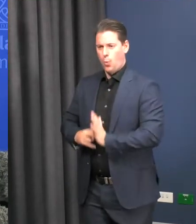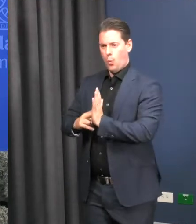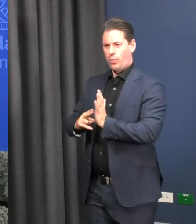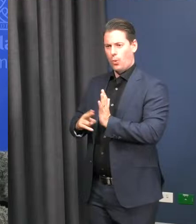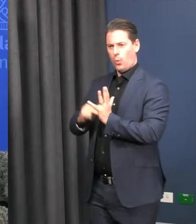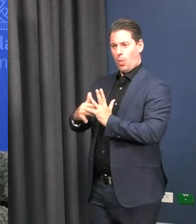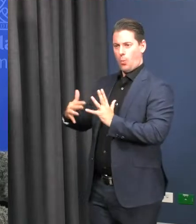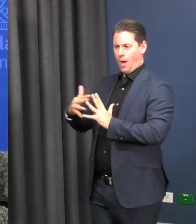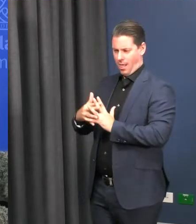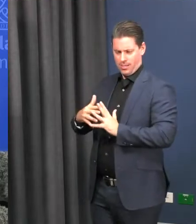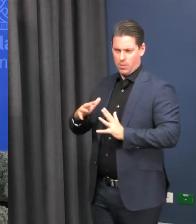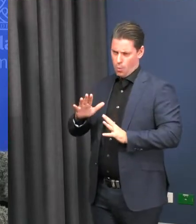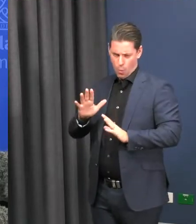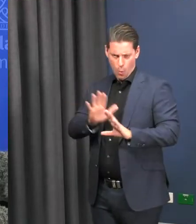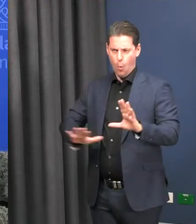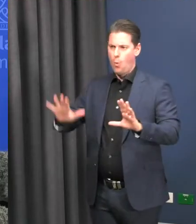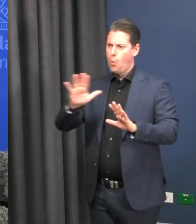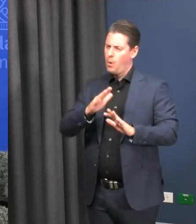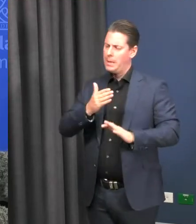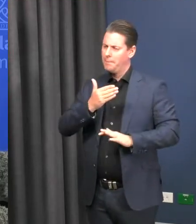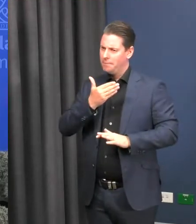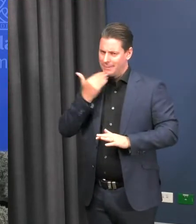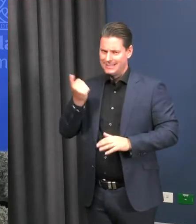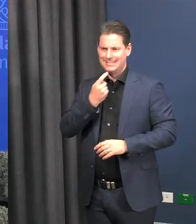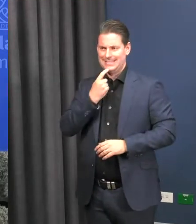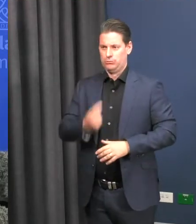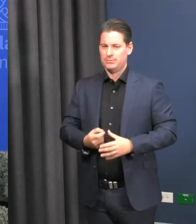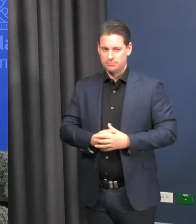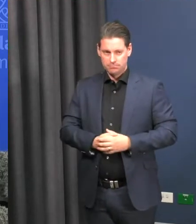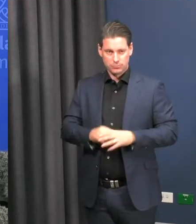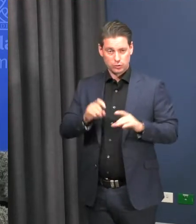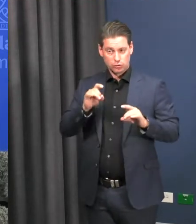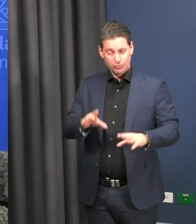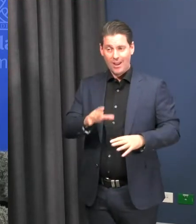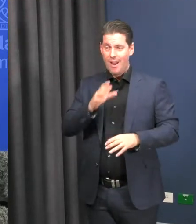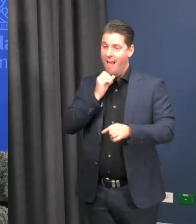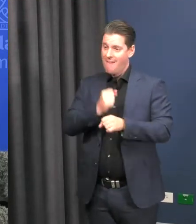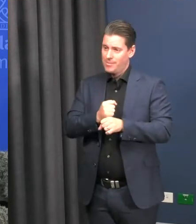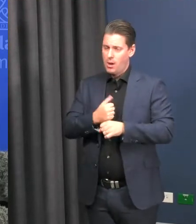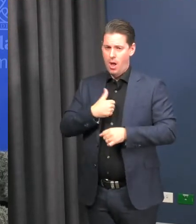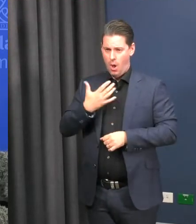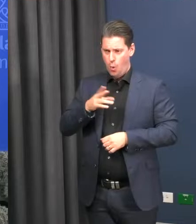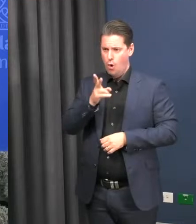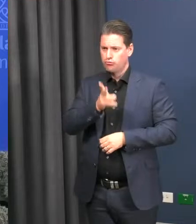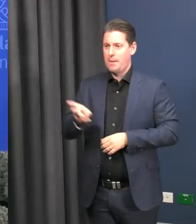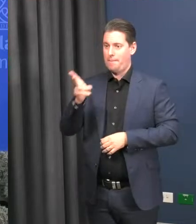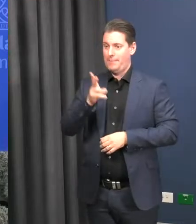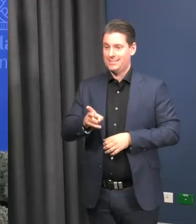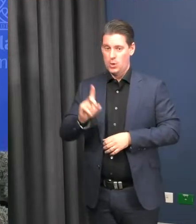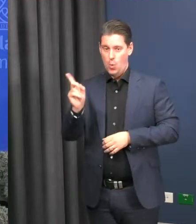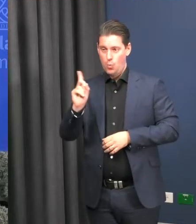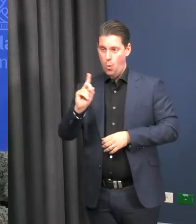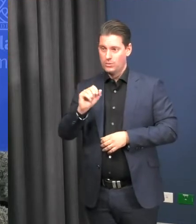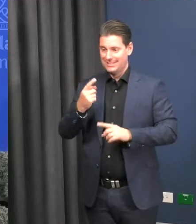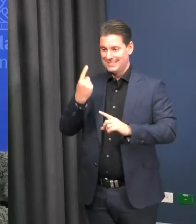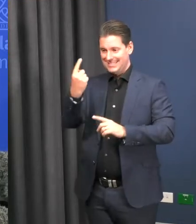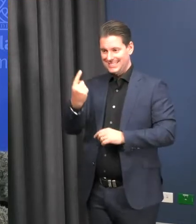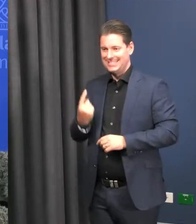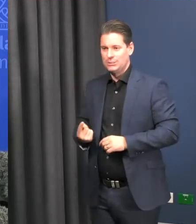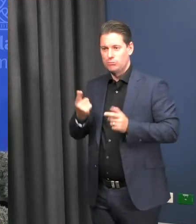well. The Commonwealth wants to reiterate something that I know the Premiers have spoken